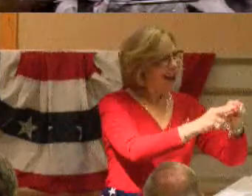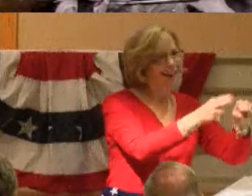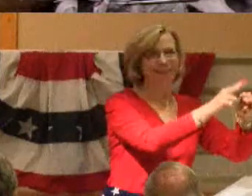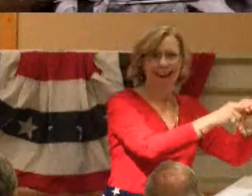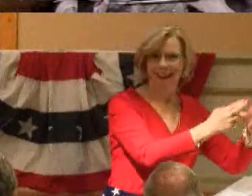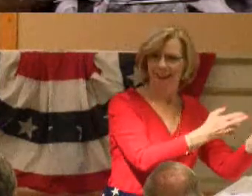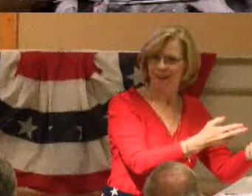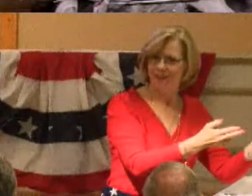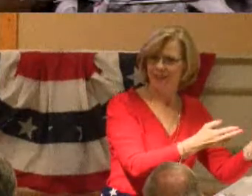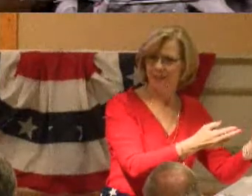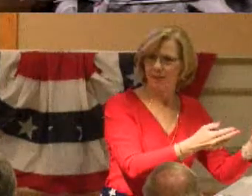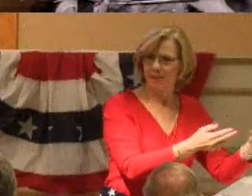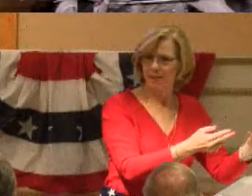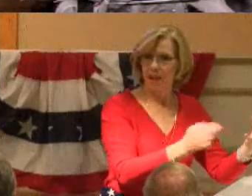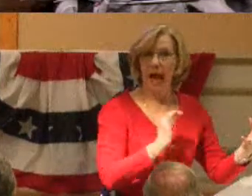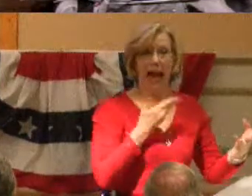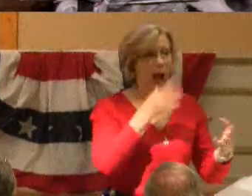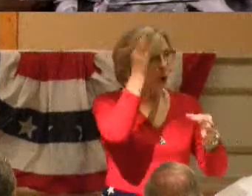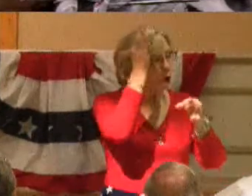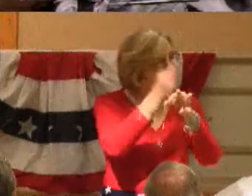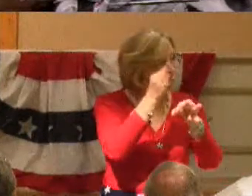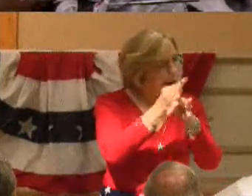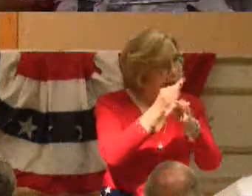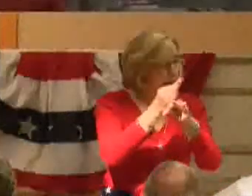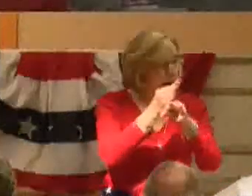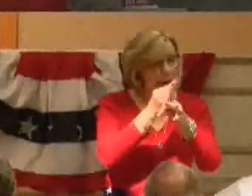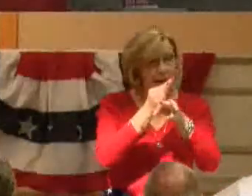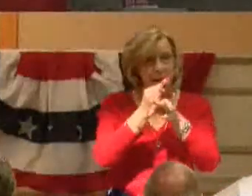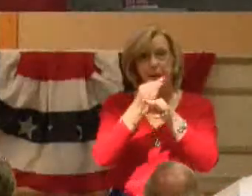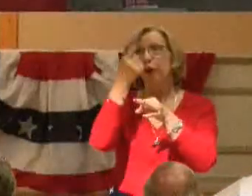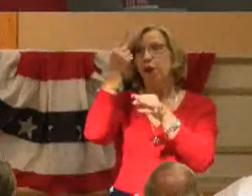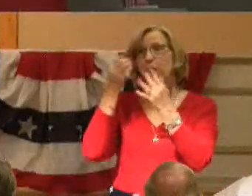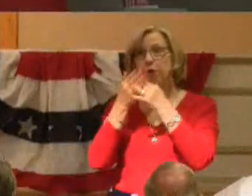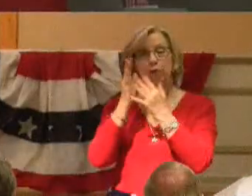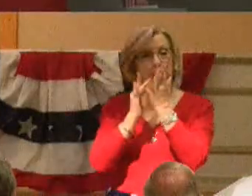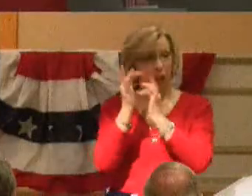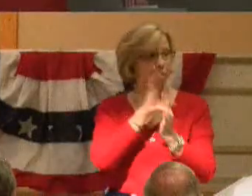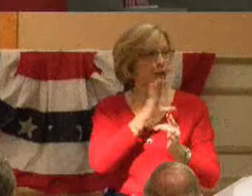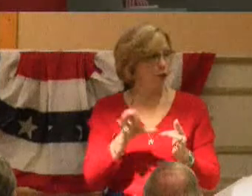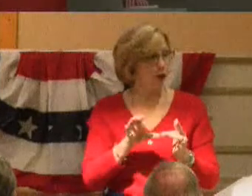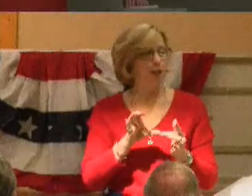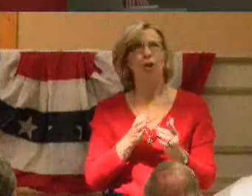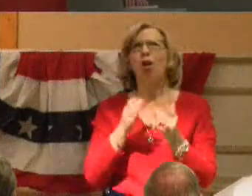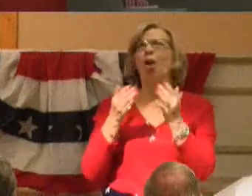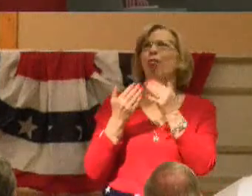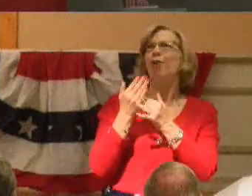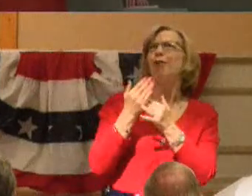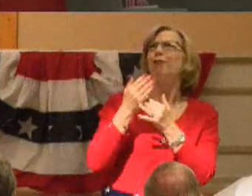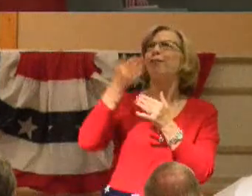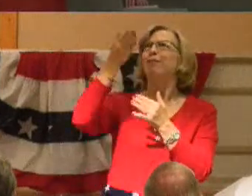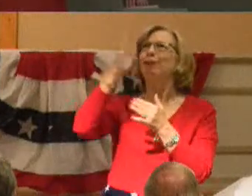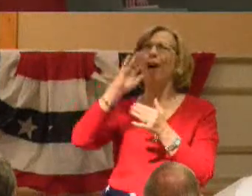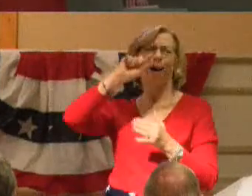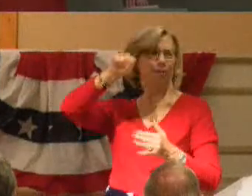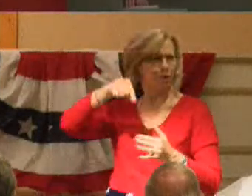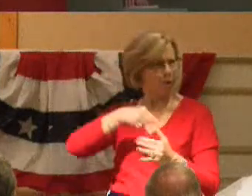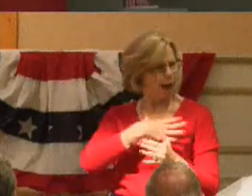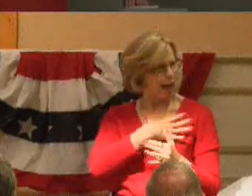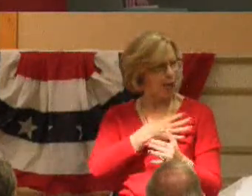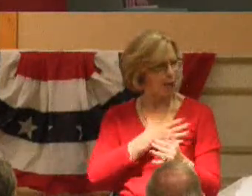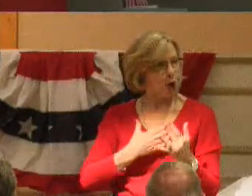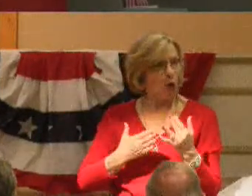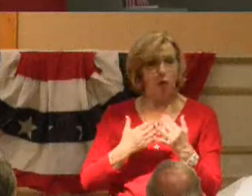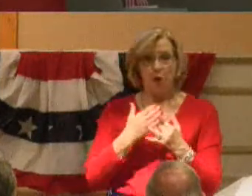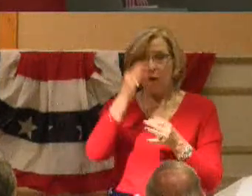we know that it is our faith in the Lord Jesus Christ through the grace of God that we are saved, right? For by grace through